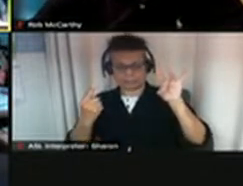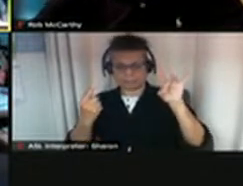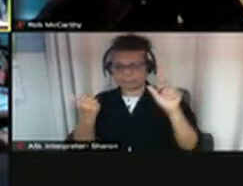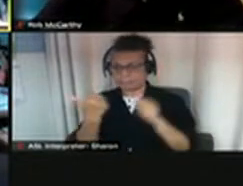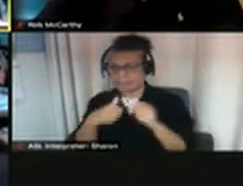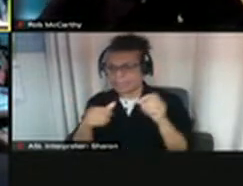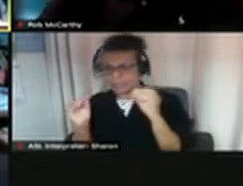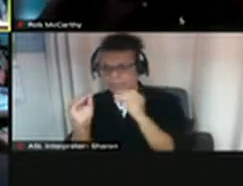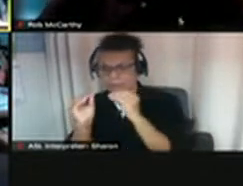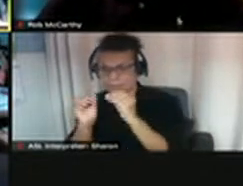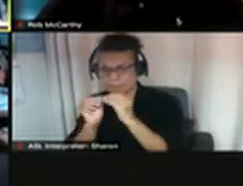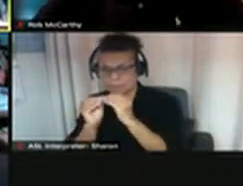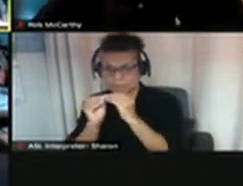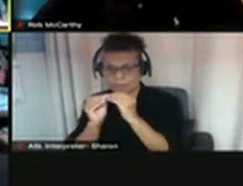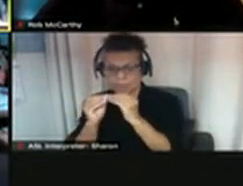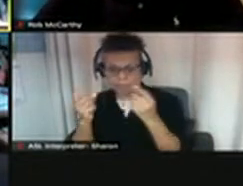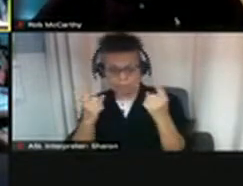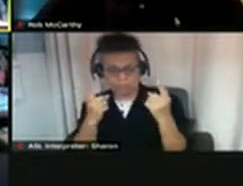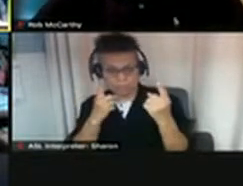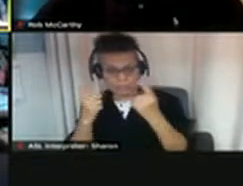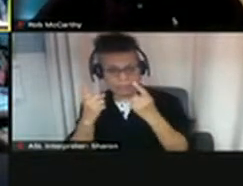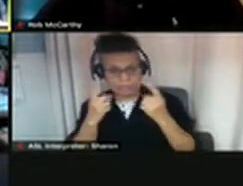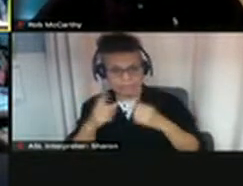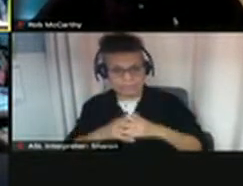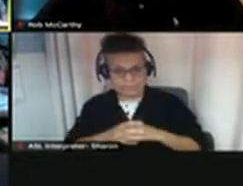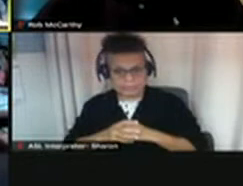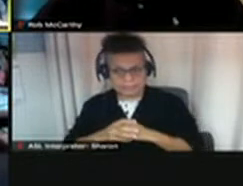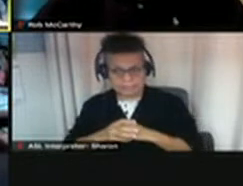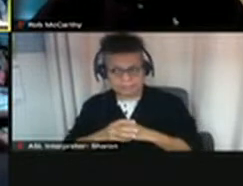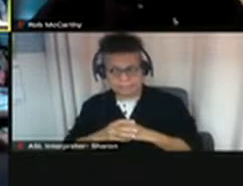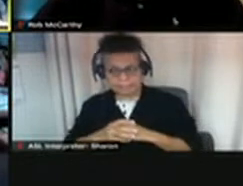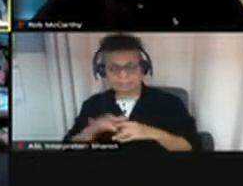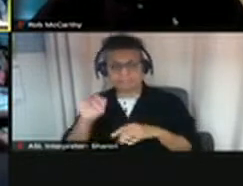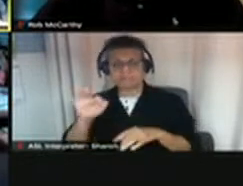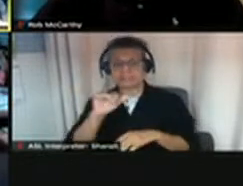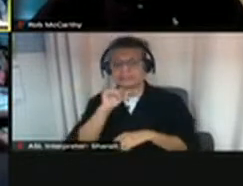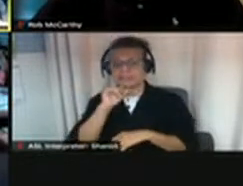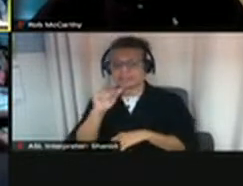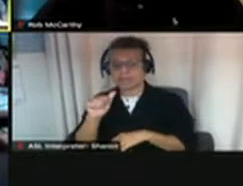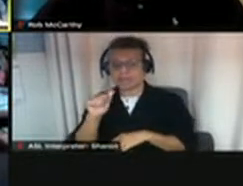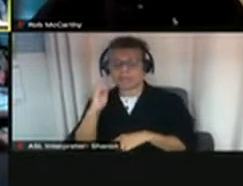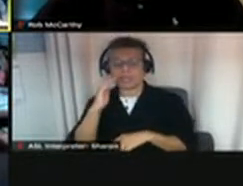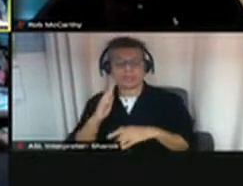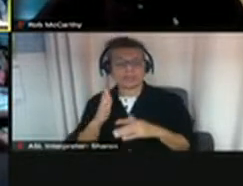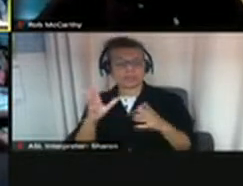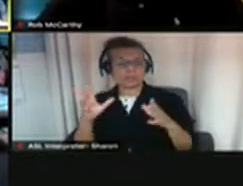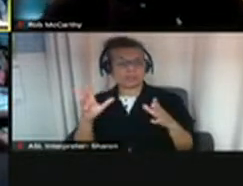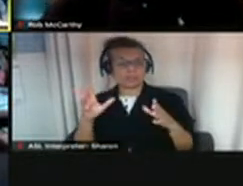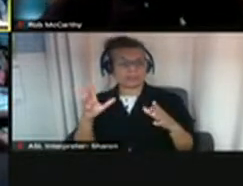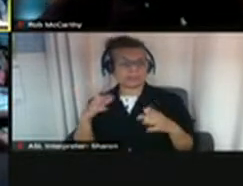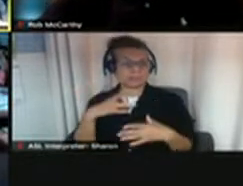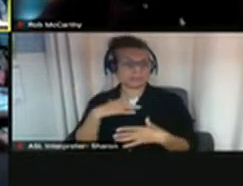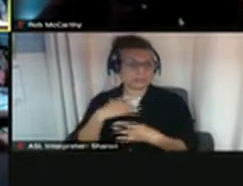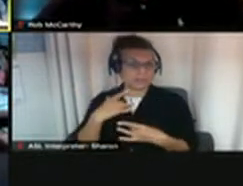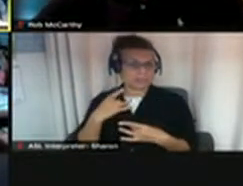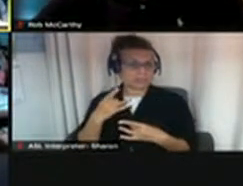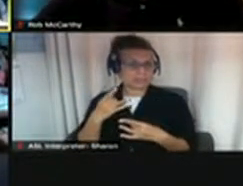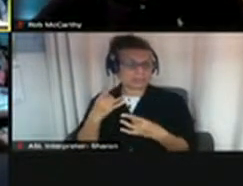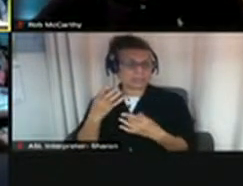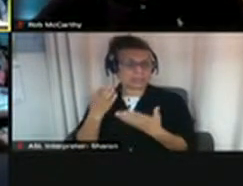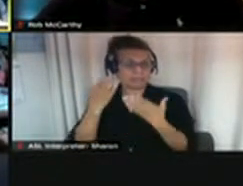other questions? If not, we'll entertain a motion. I believe it's to